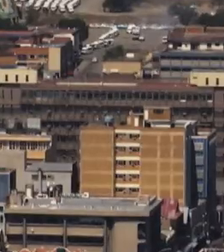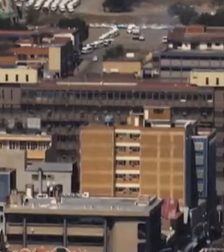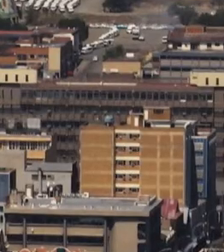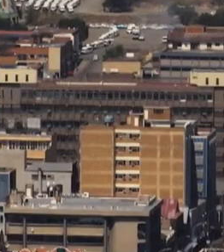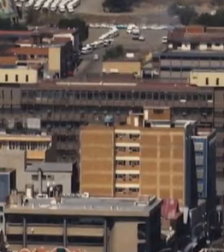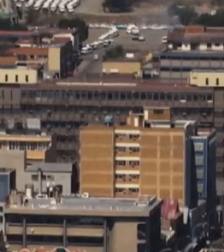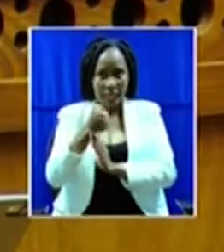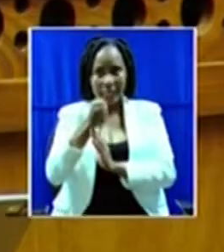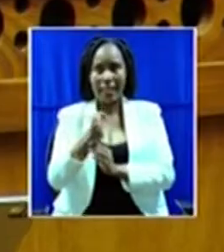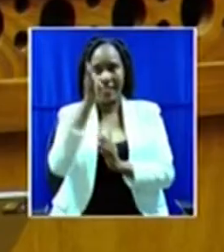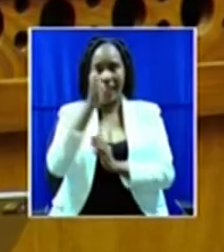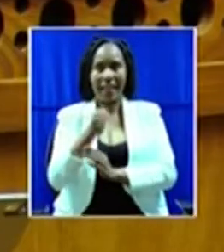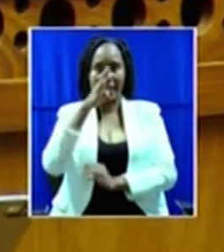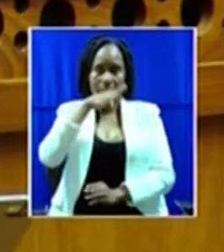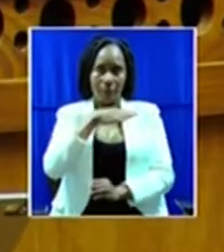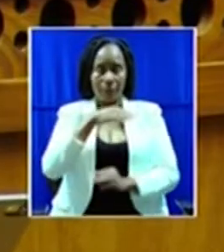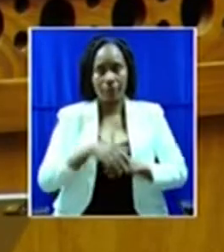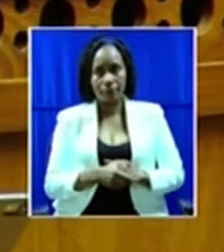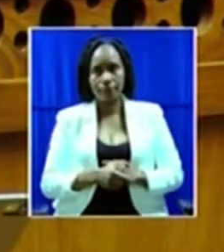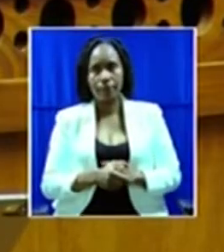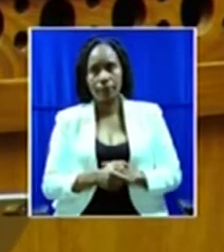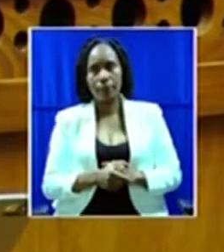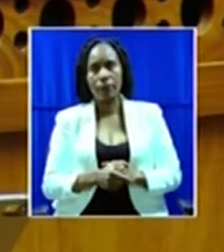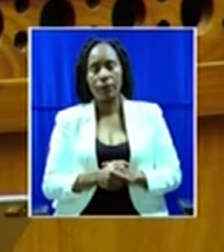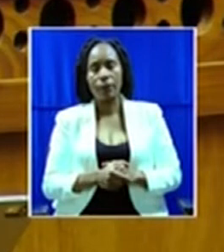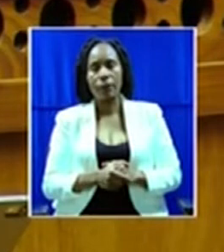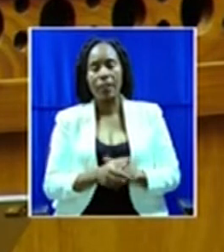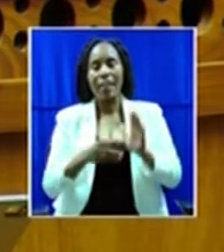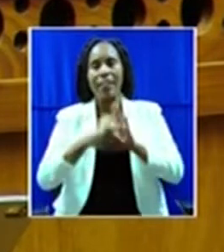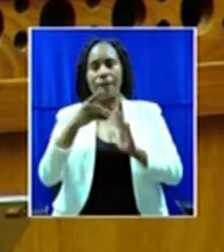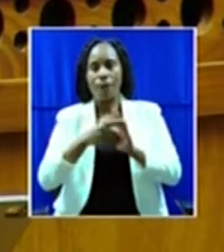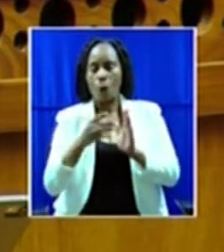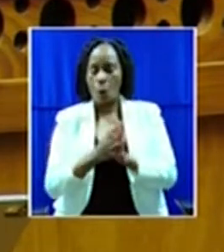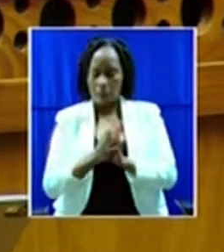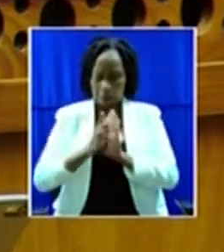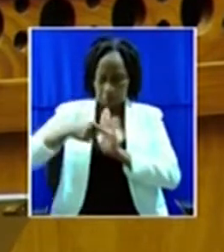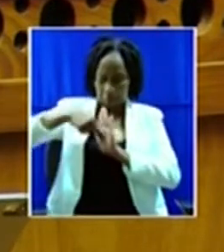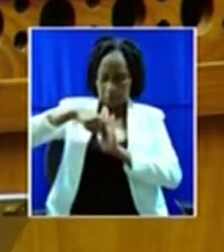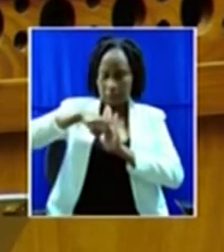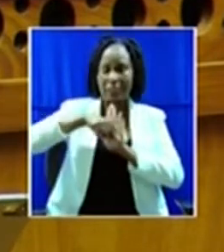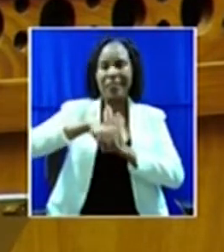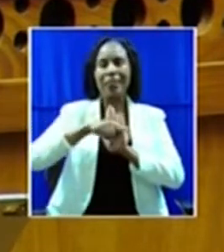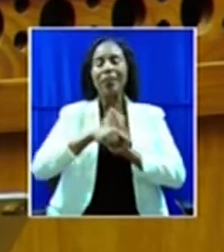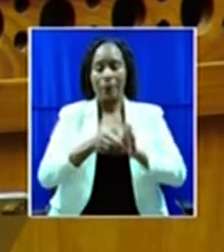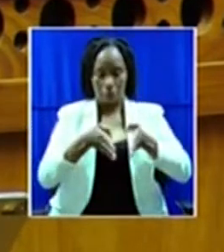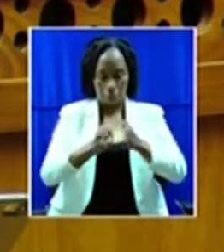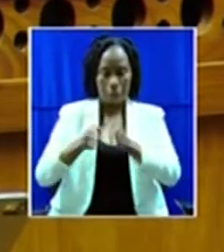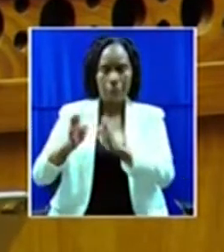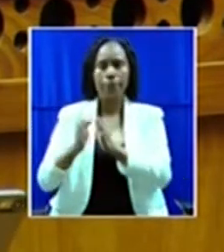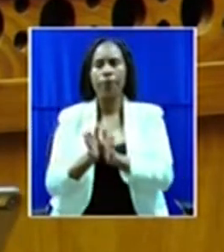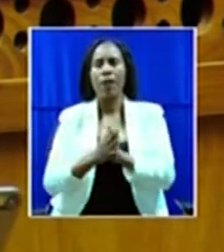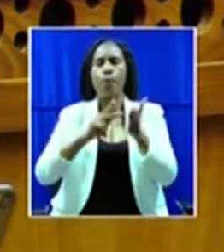eerste fokuspunt. We have developed a robust pipeline of projects that will